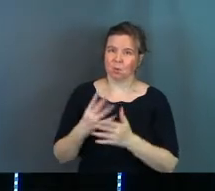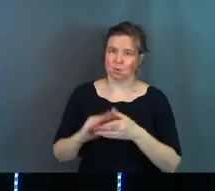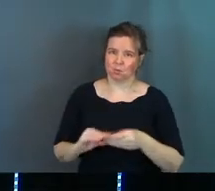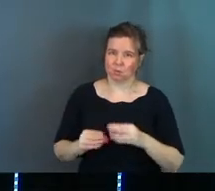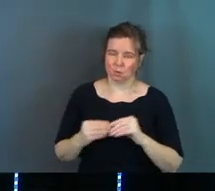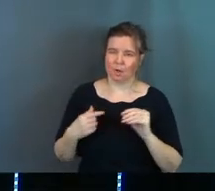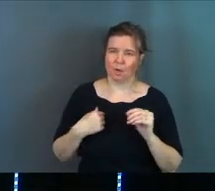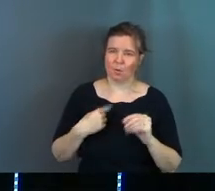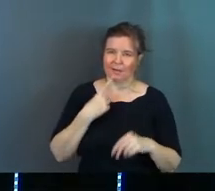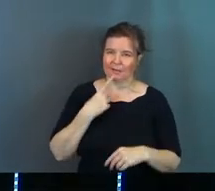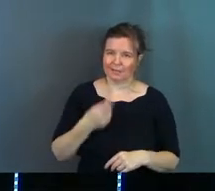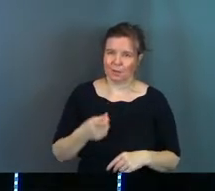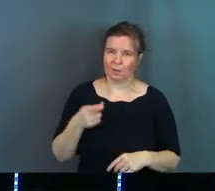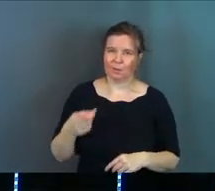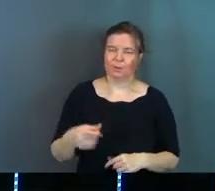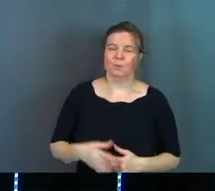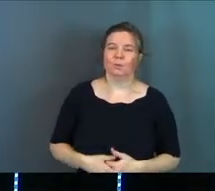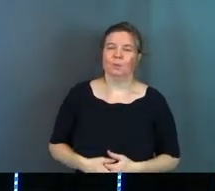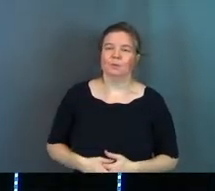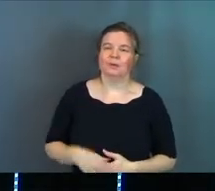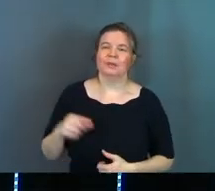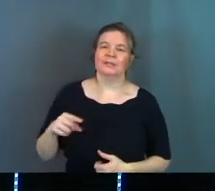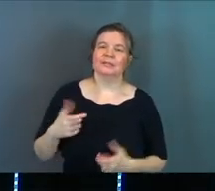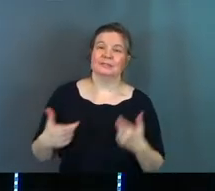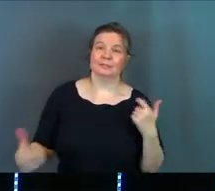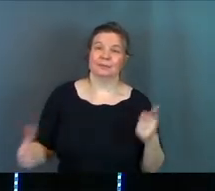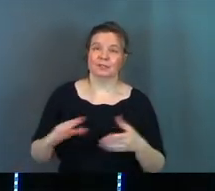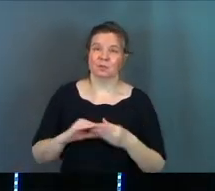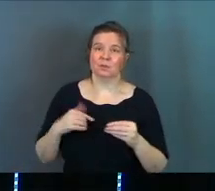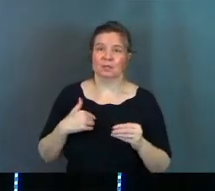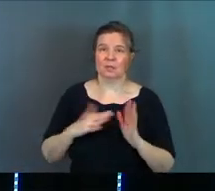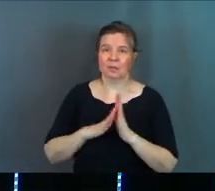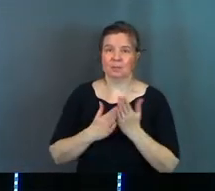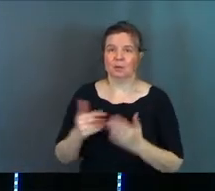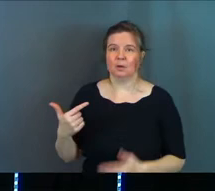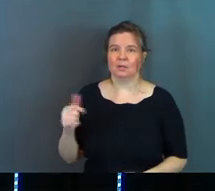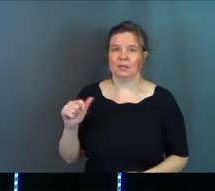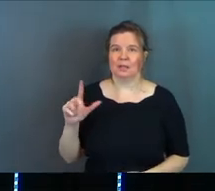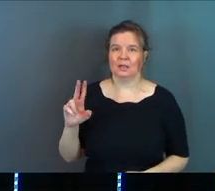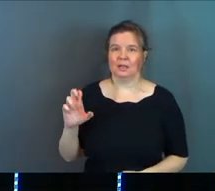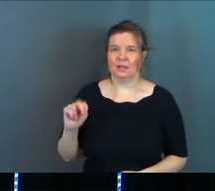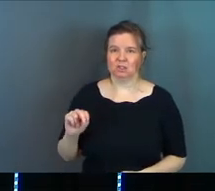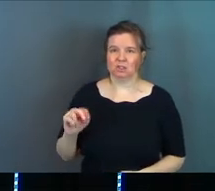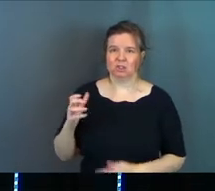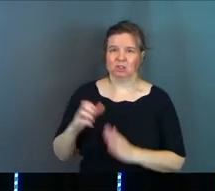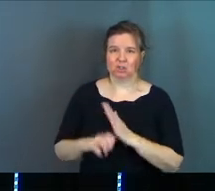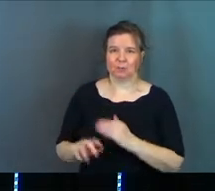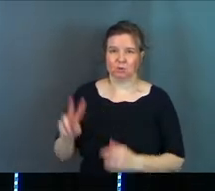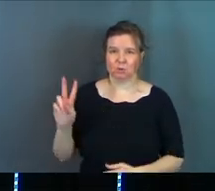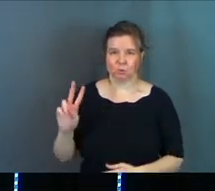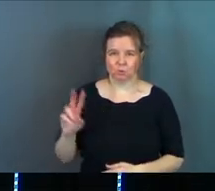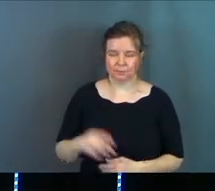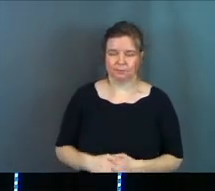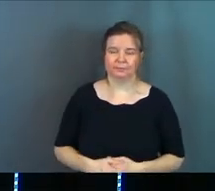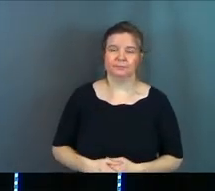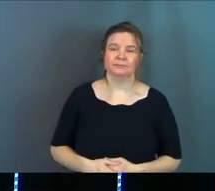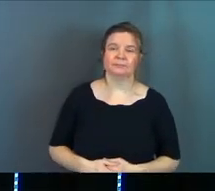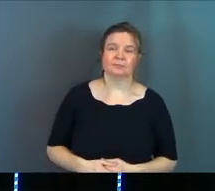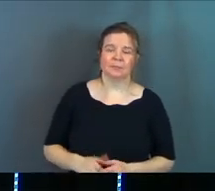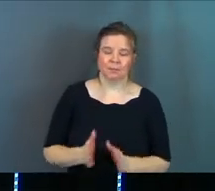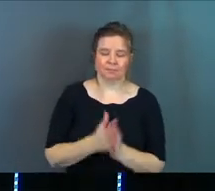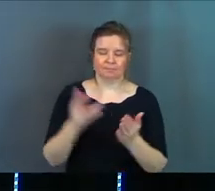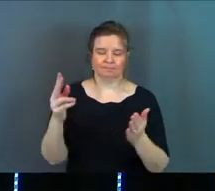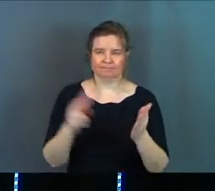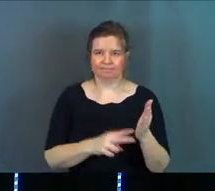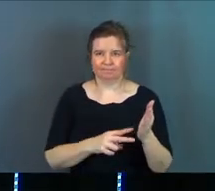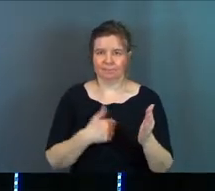that I want to tell you. And this is a big story, and this is out of the book of Galatians chapter 2, if you're taking notes, or if you're turning there, you can